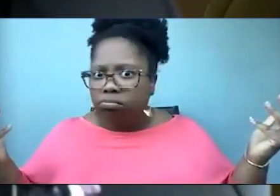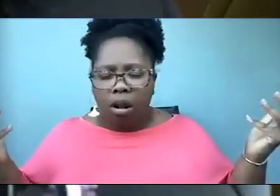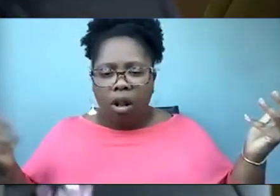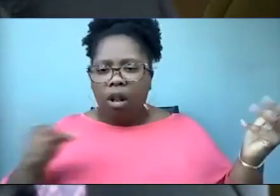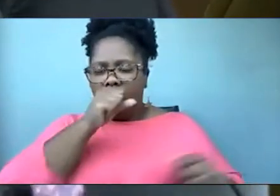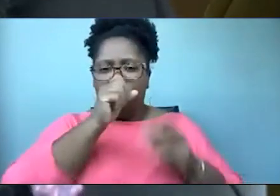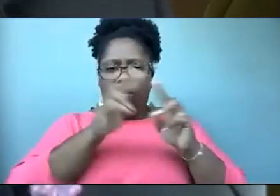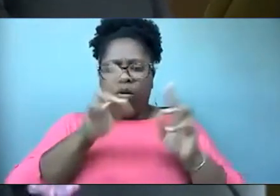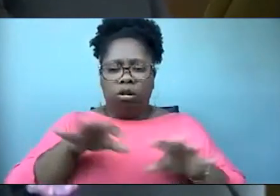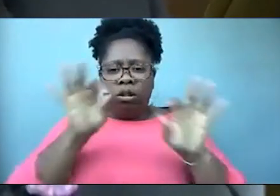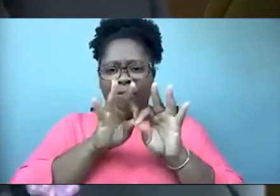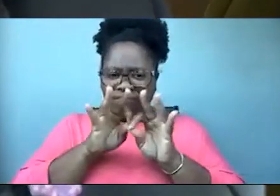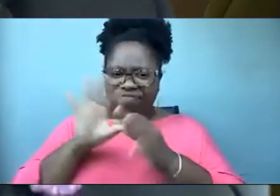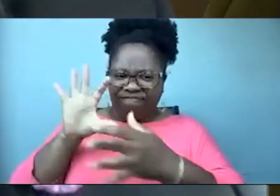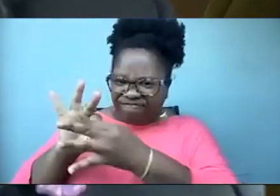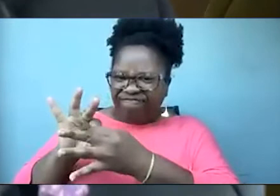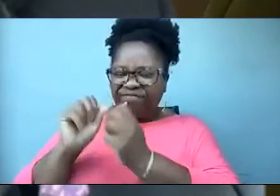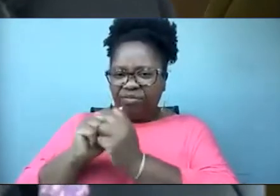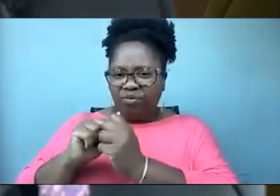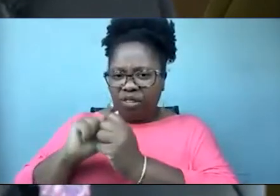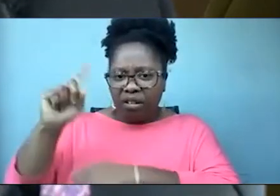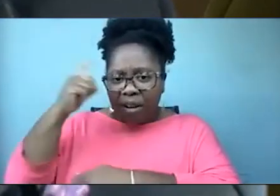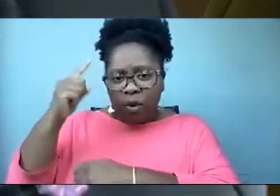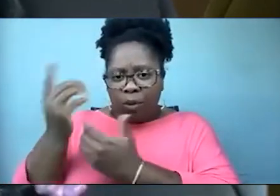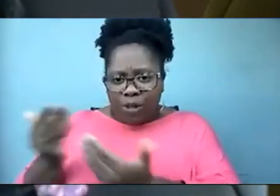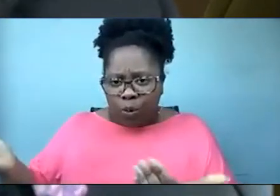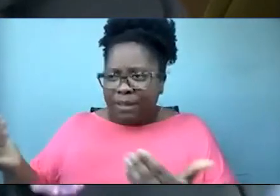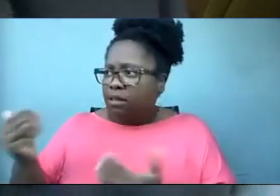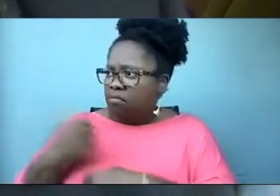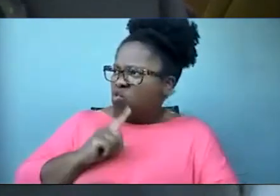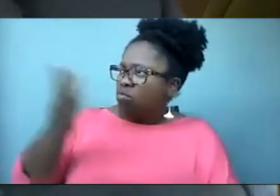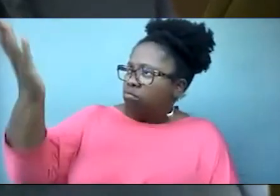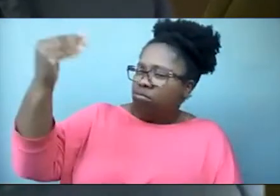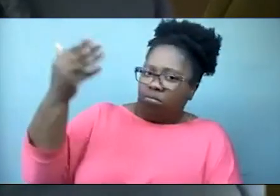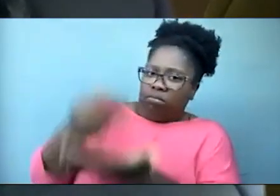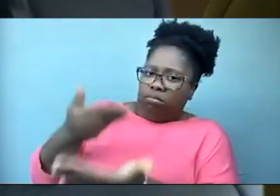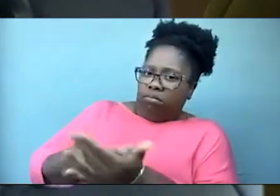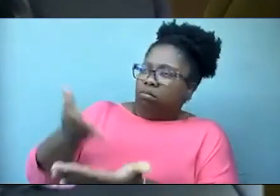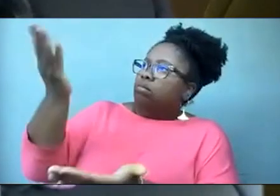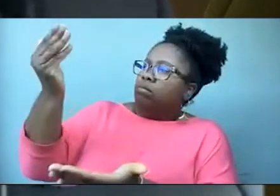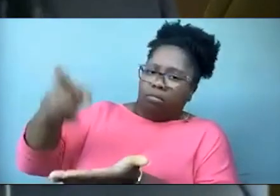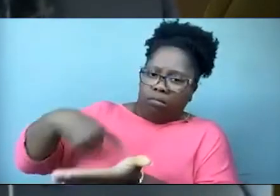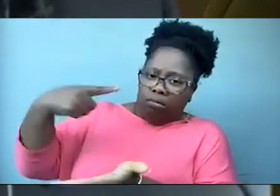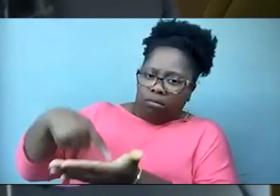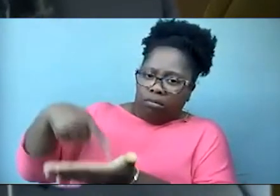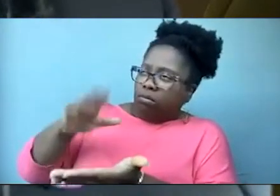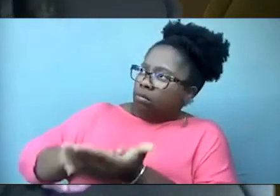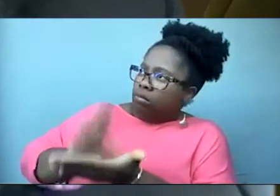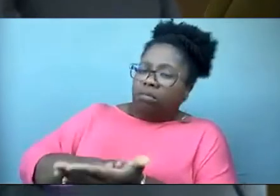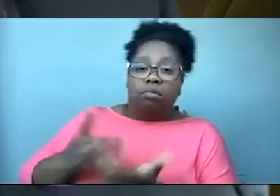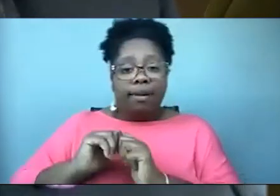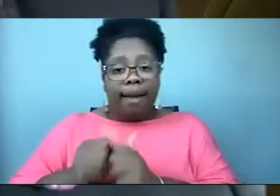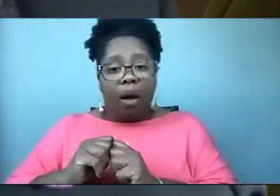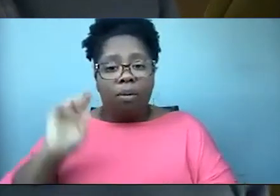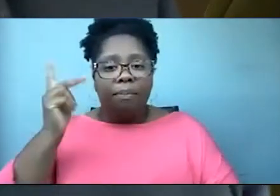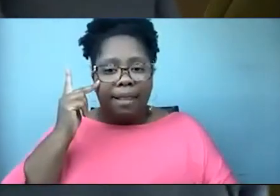of that. And that has to be done through political action. It can be a variety of types of political action, but it seems foolish